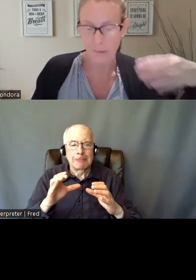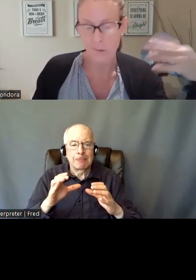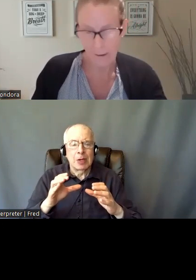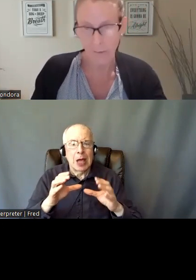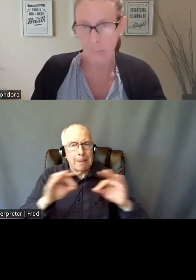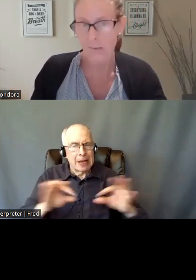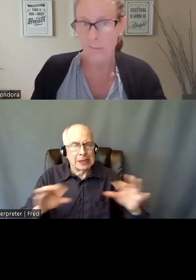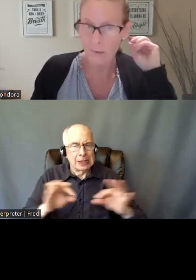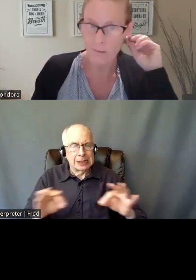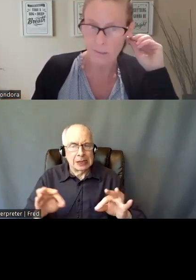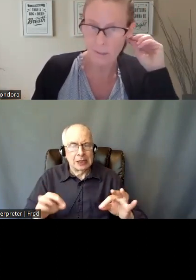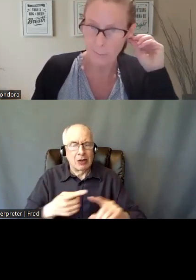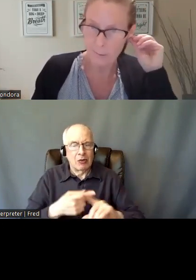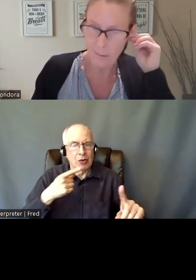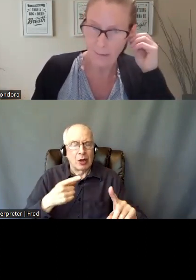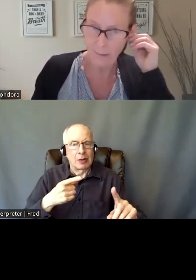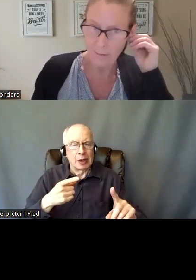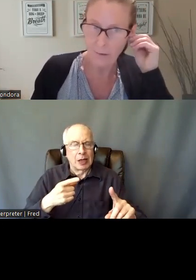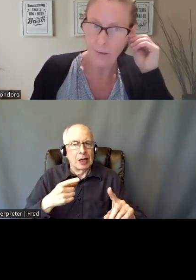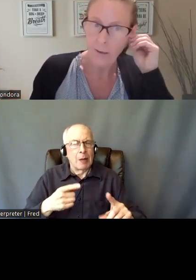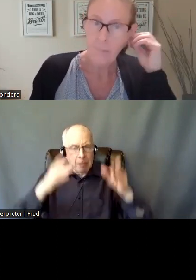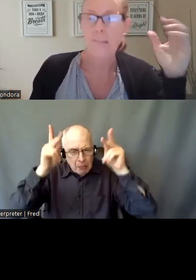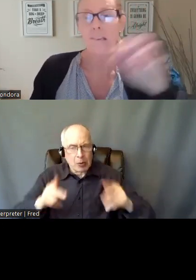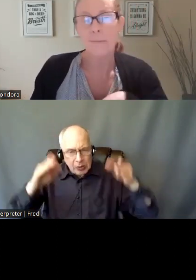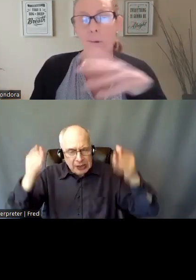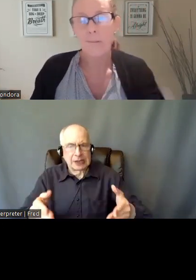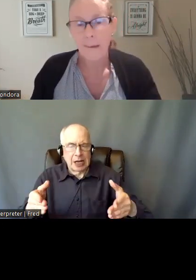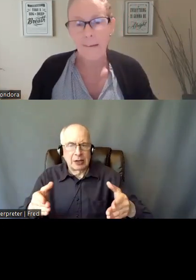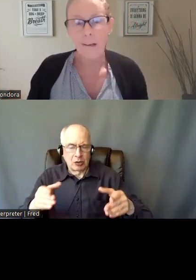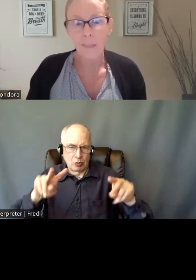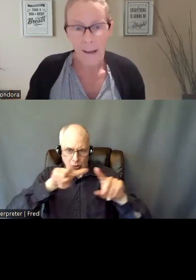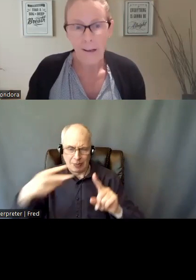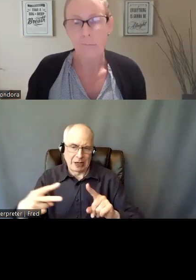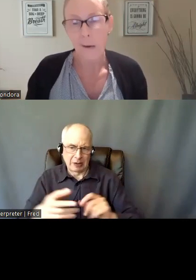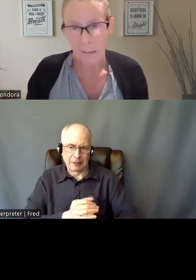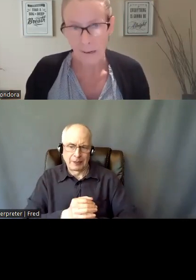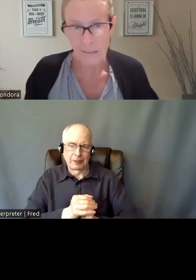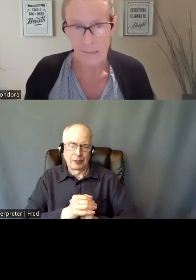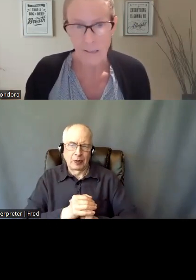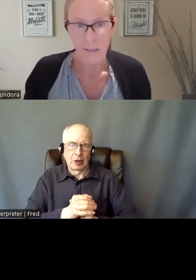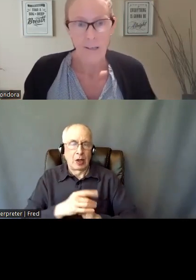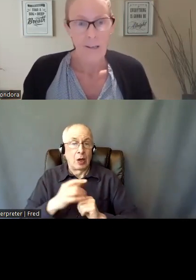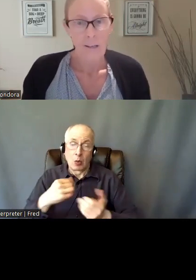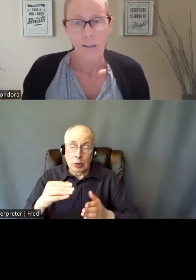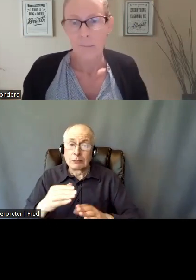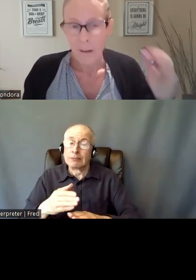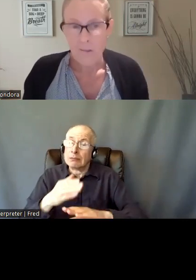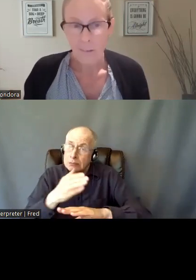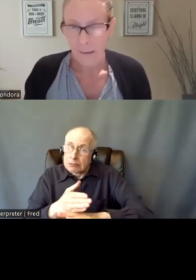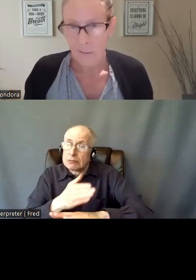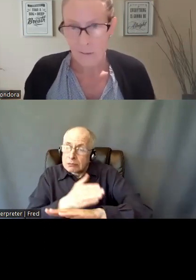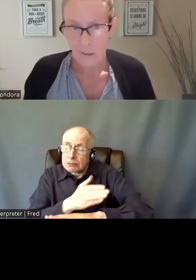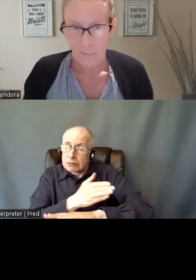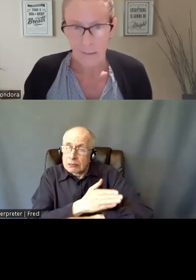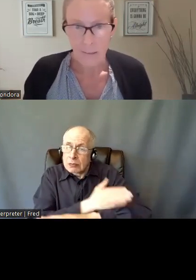send from a strengths-based, person-centered perspective? Because even though we've made a lot of progress, much of